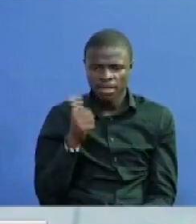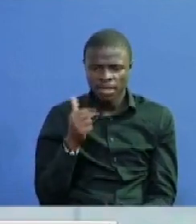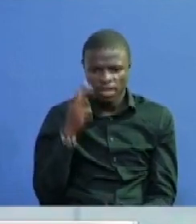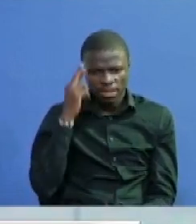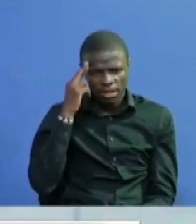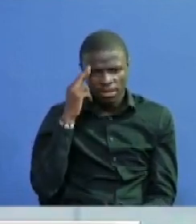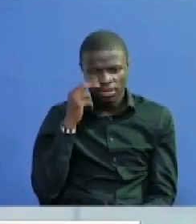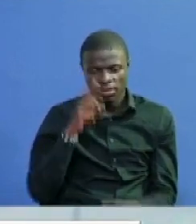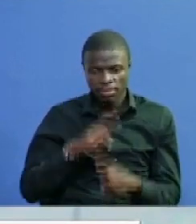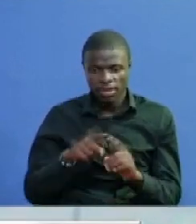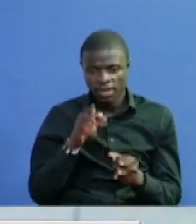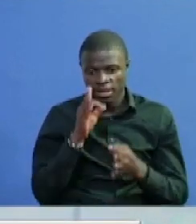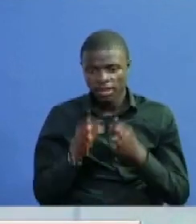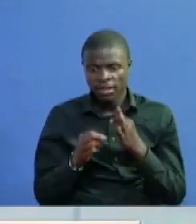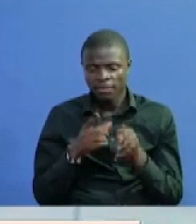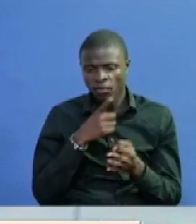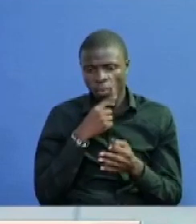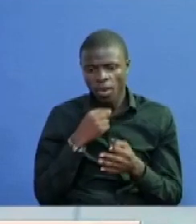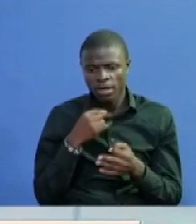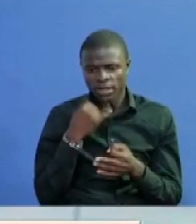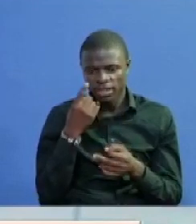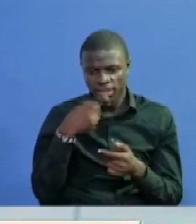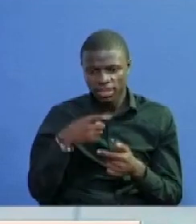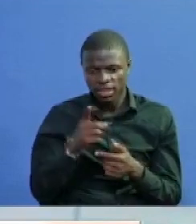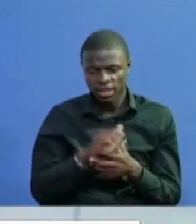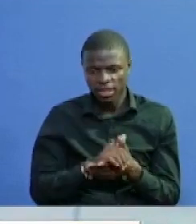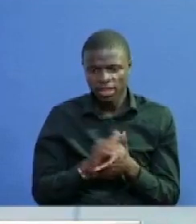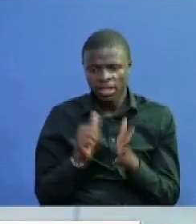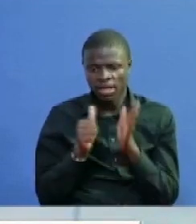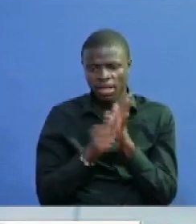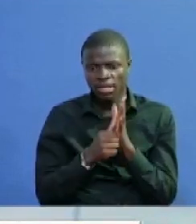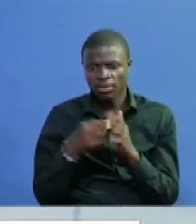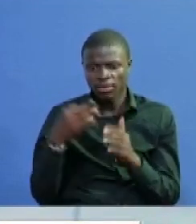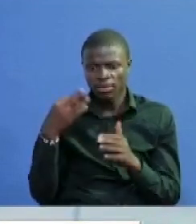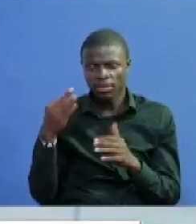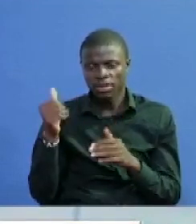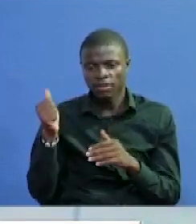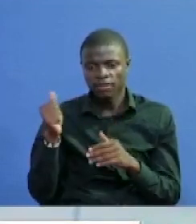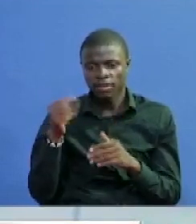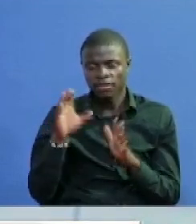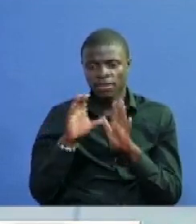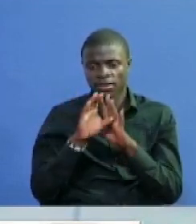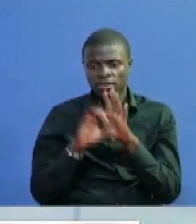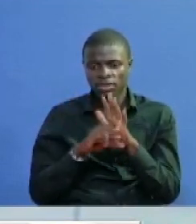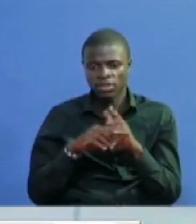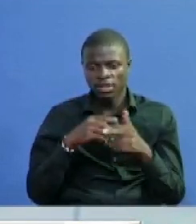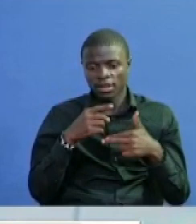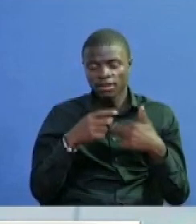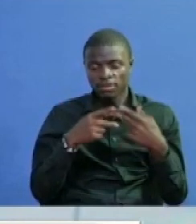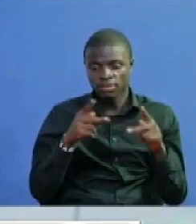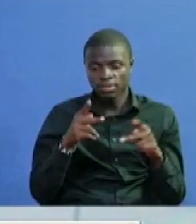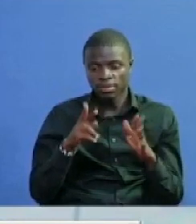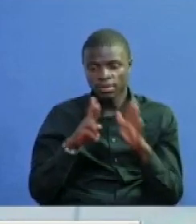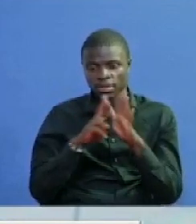is demand, Article 35 of the Constitution that gives people the right to access